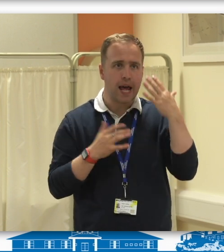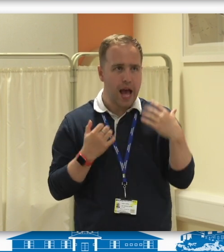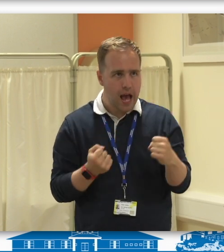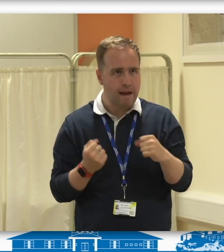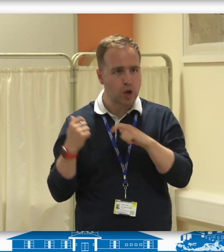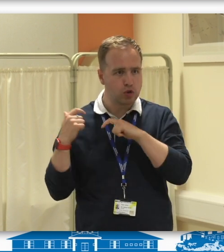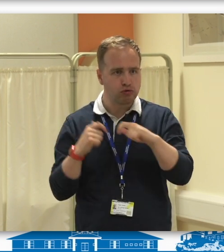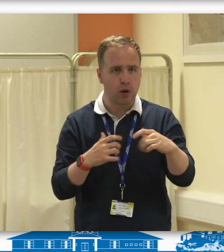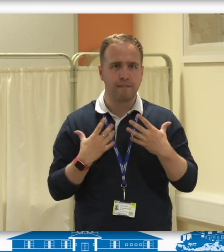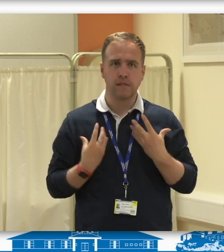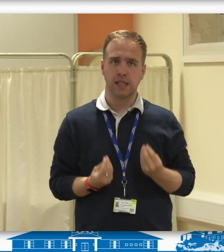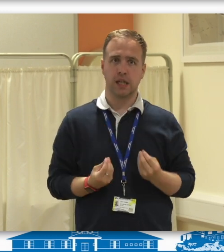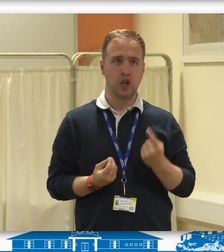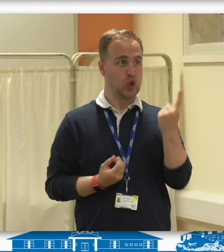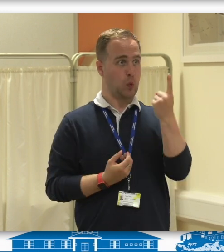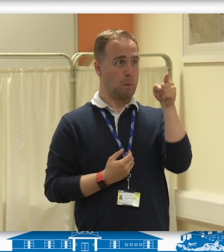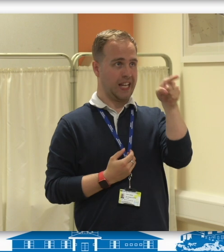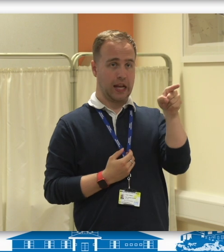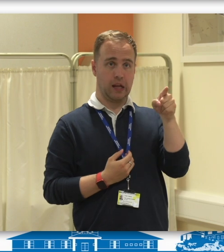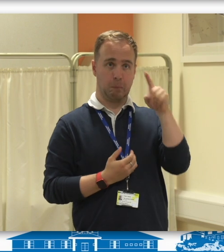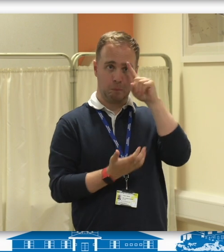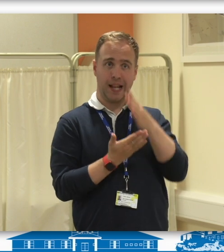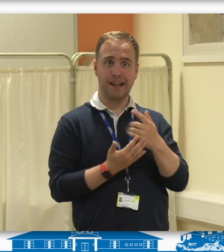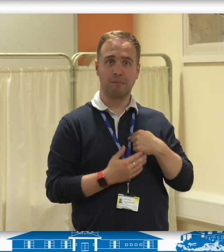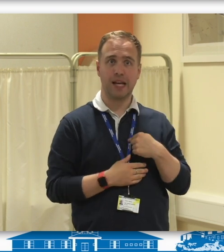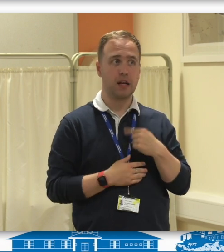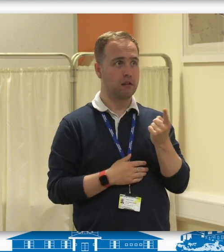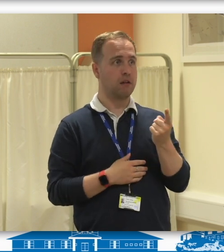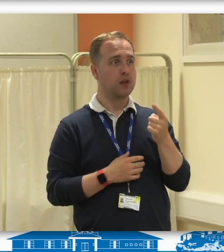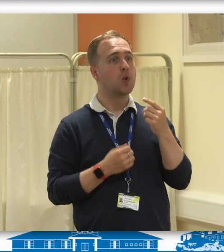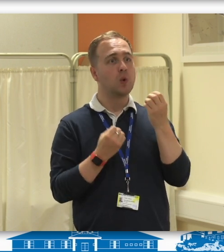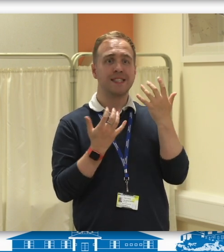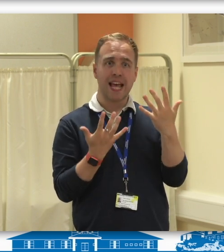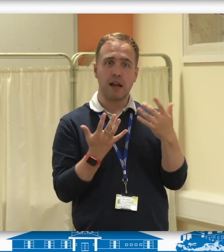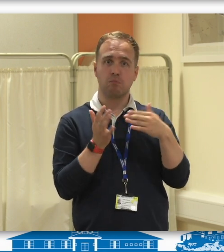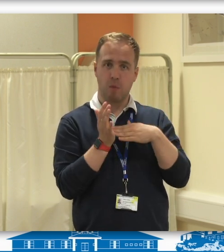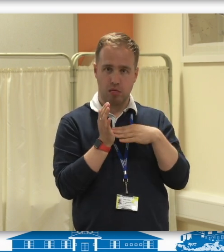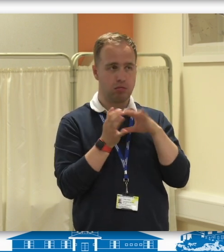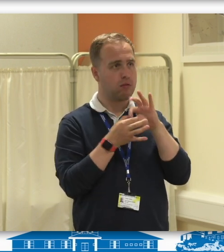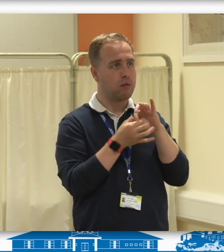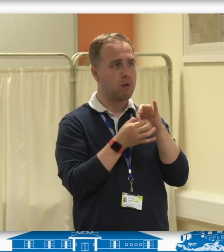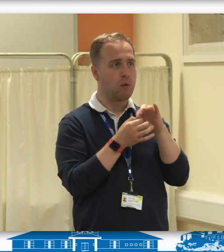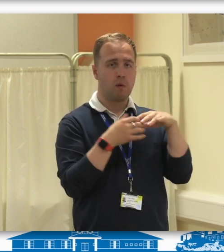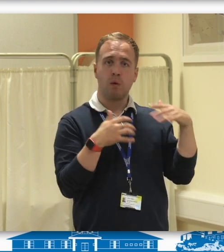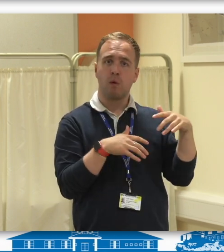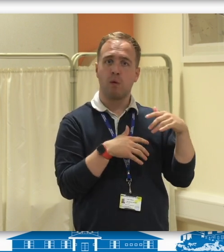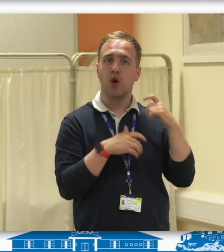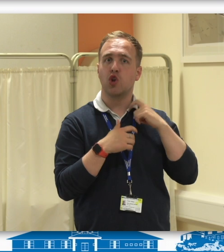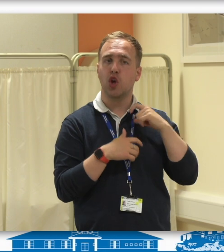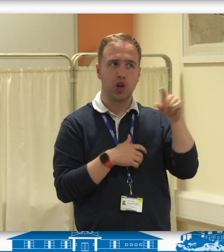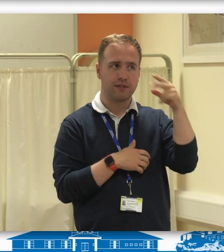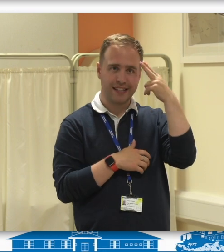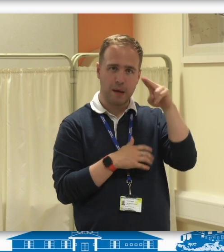fatigue, and someone believed me. Over the next 10 months, I worked closely with an incredible nurse called Heather. She helped